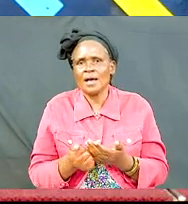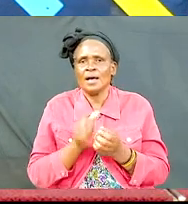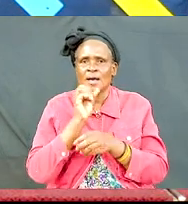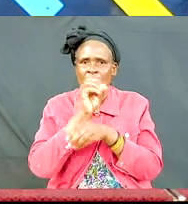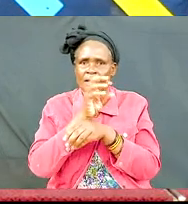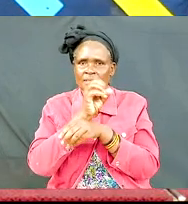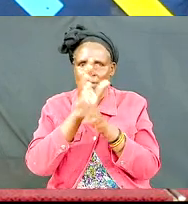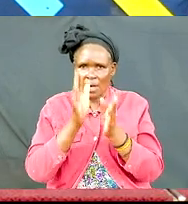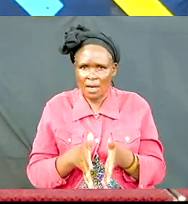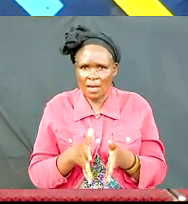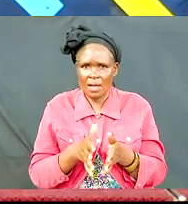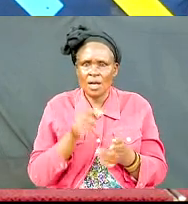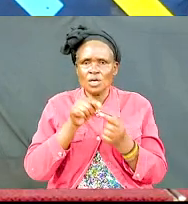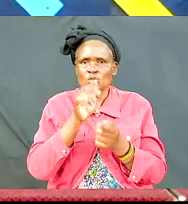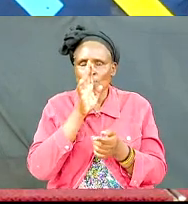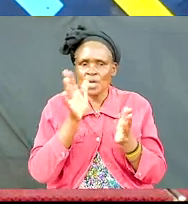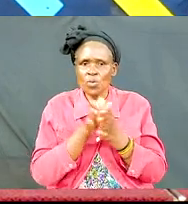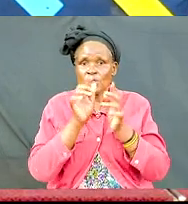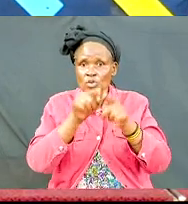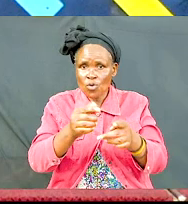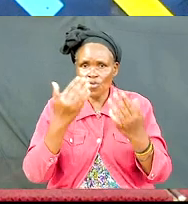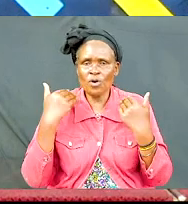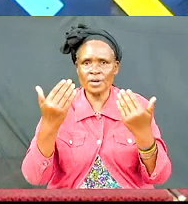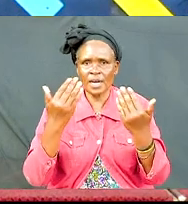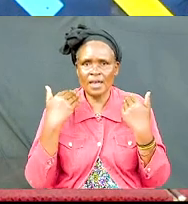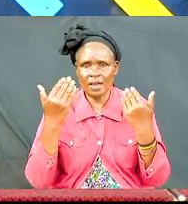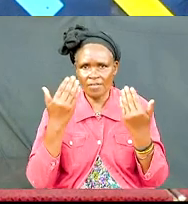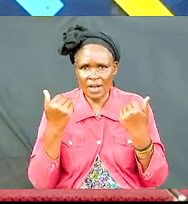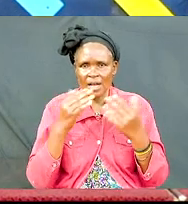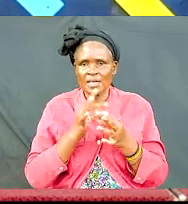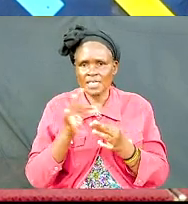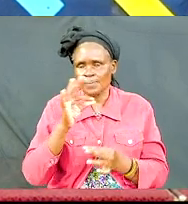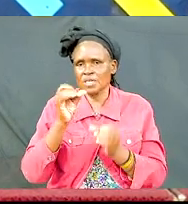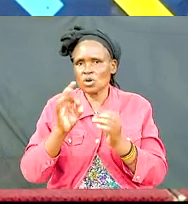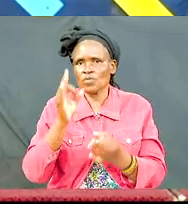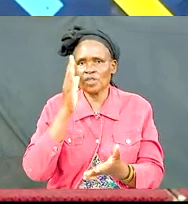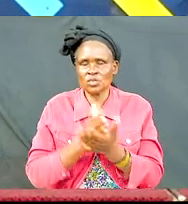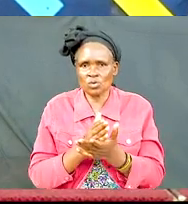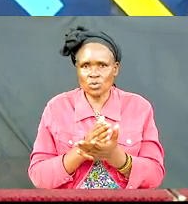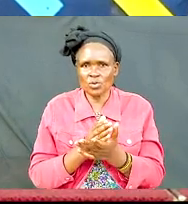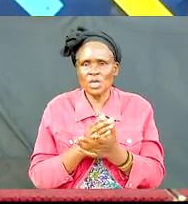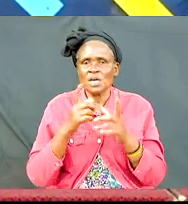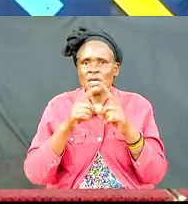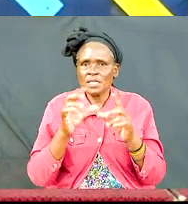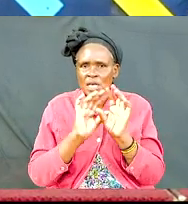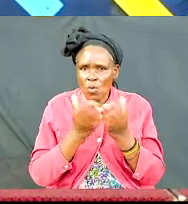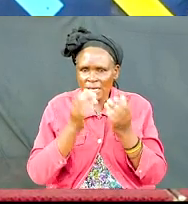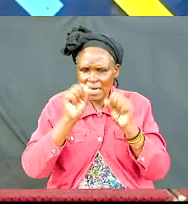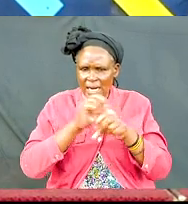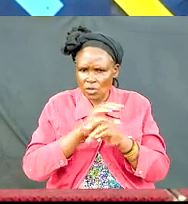counselor to be with you forever. The Spirit of the truth. The world cannot accept